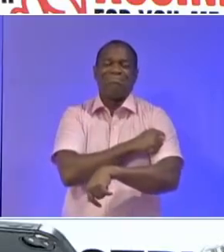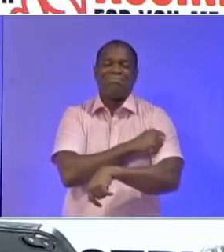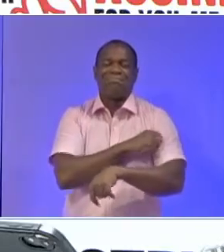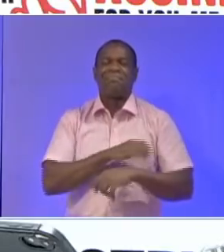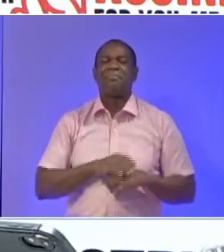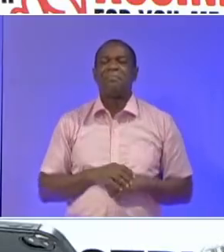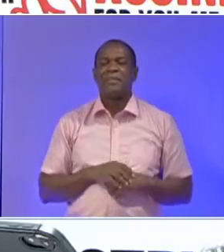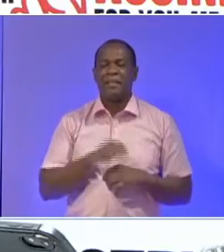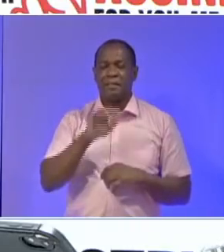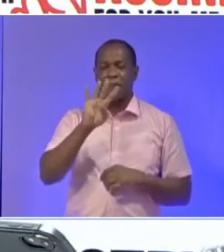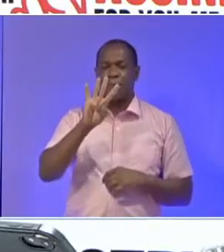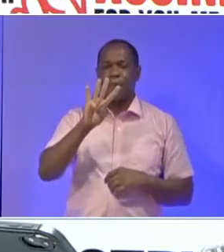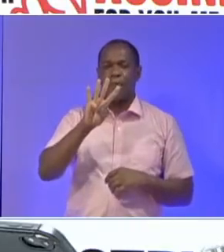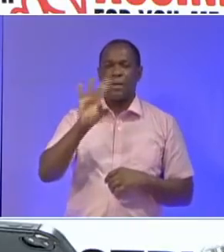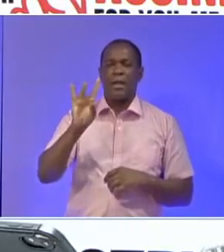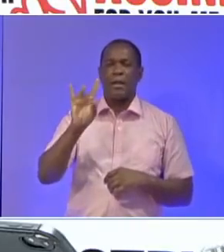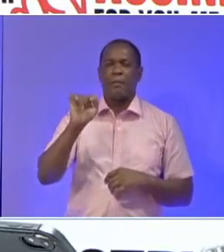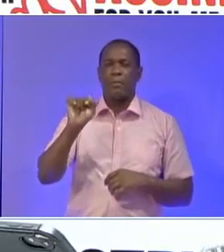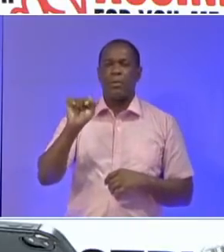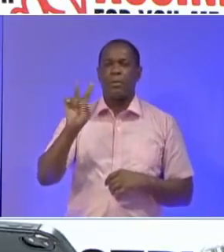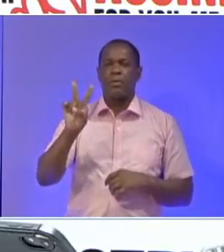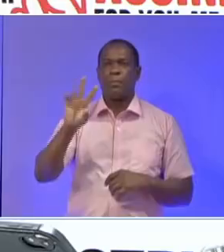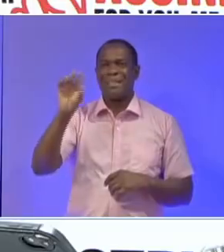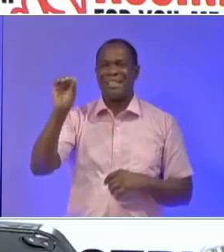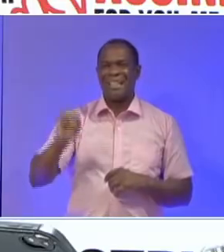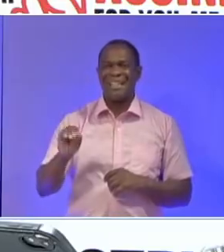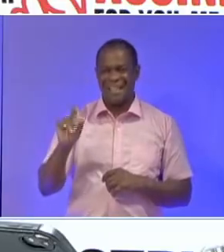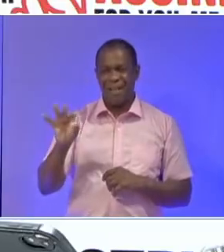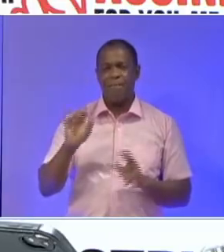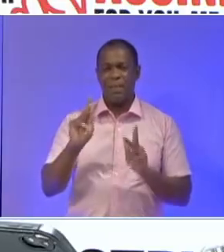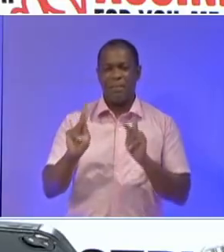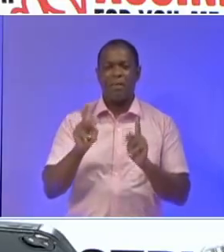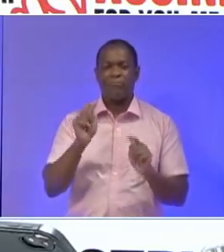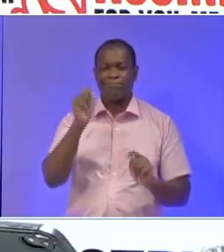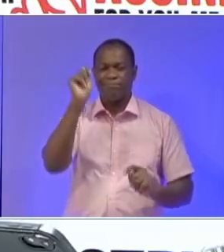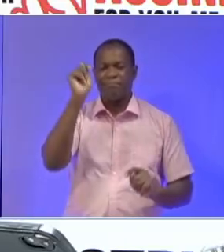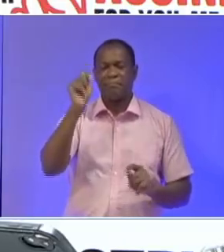represents 48.2% of the population.